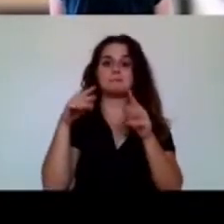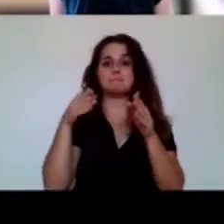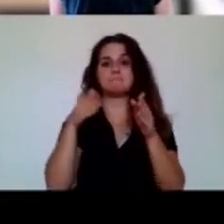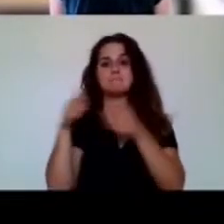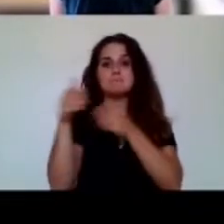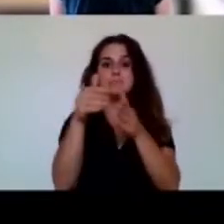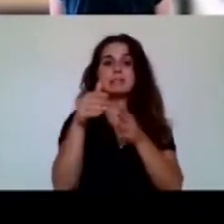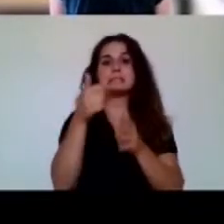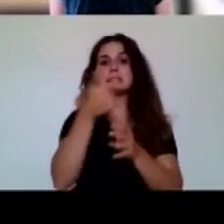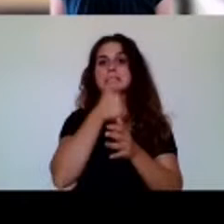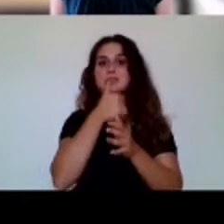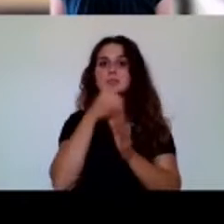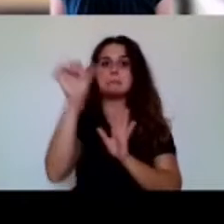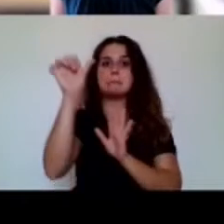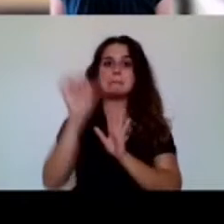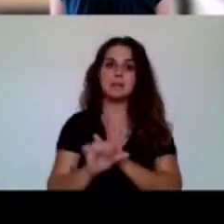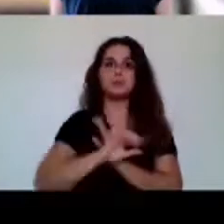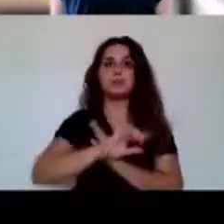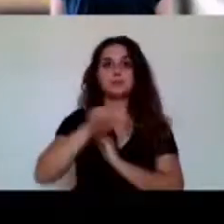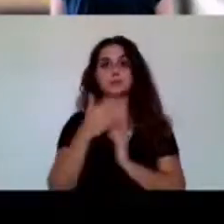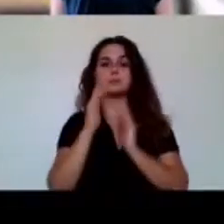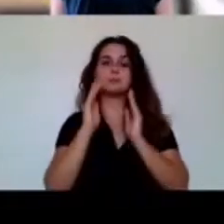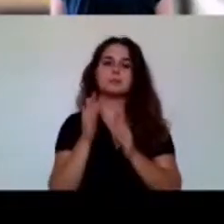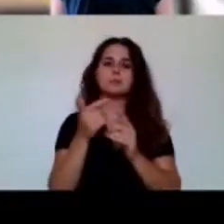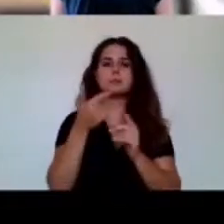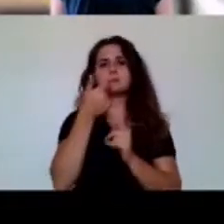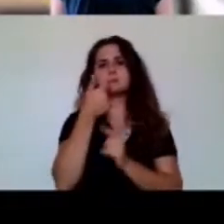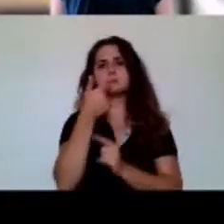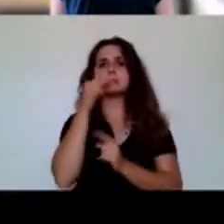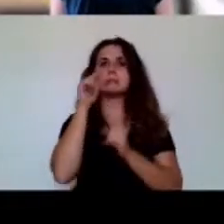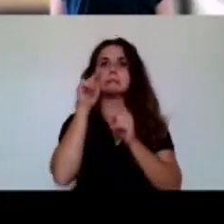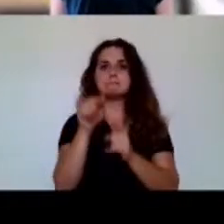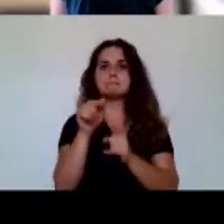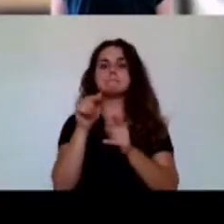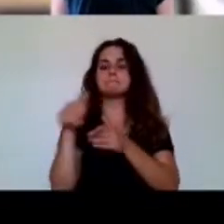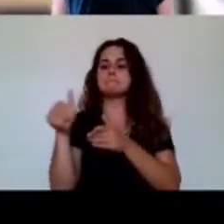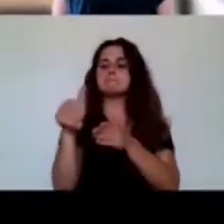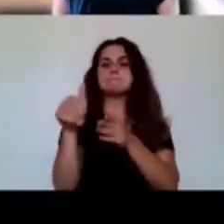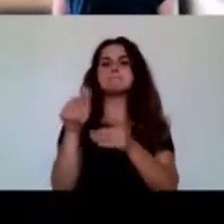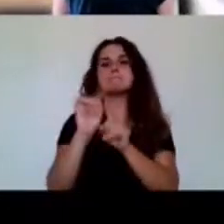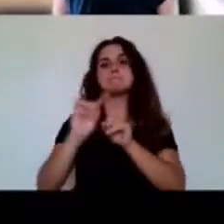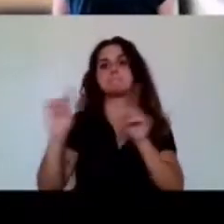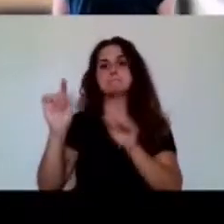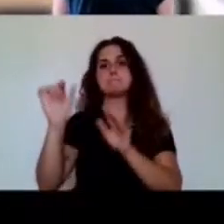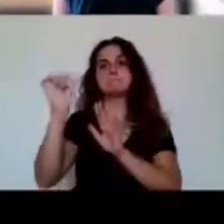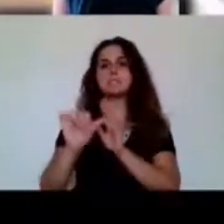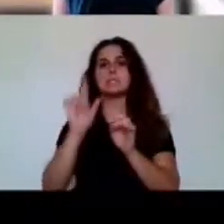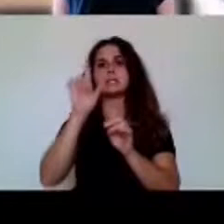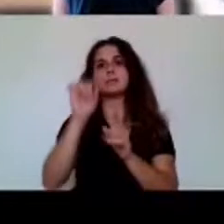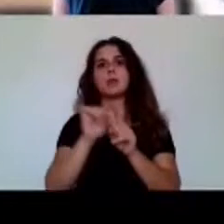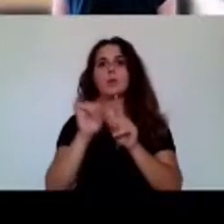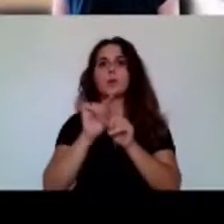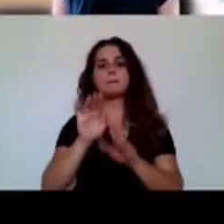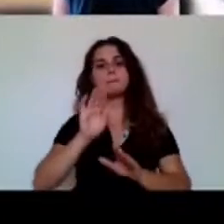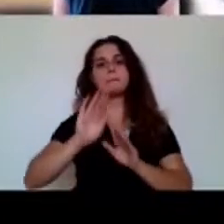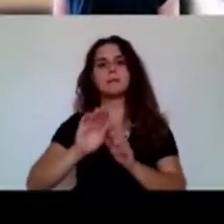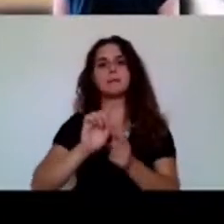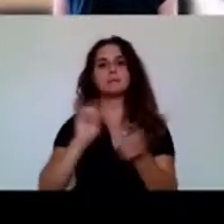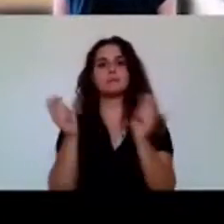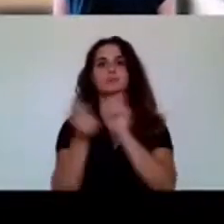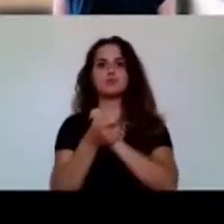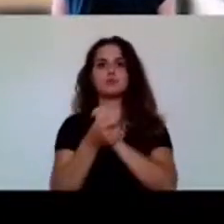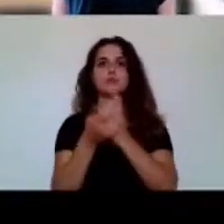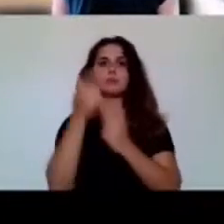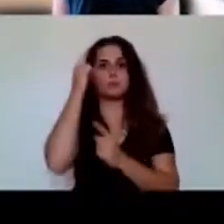wrong path. And we need the ability to recognize these erroneous shortcuts and override them when they stop being helpful and even